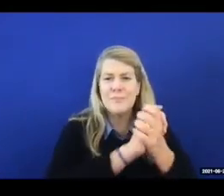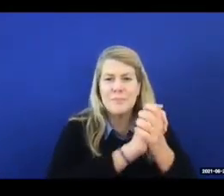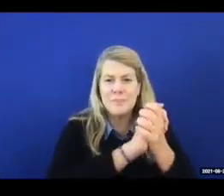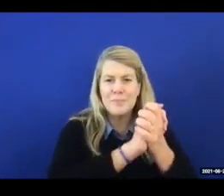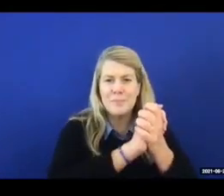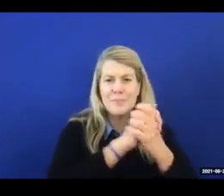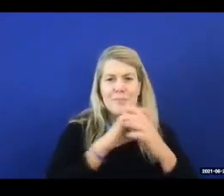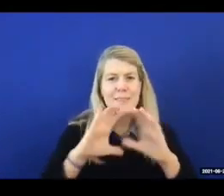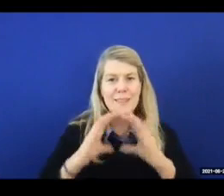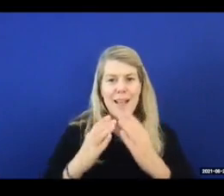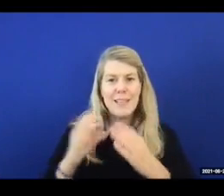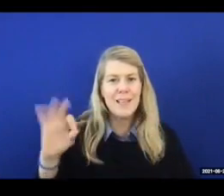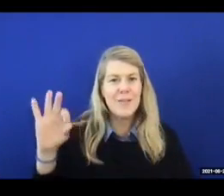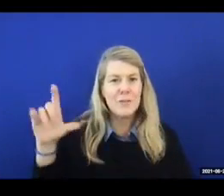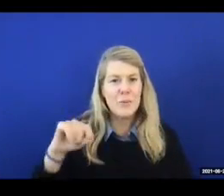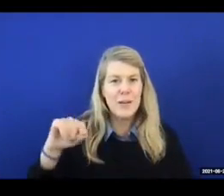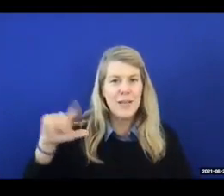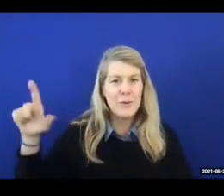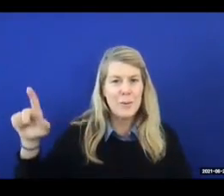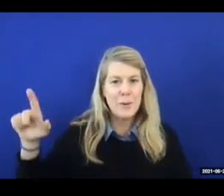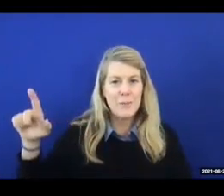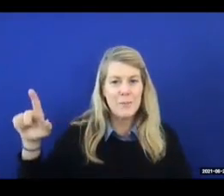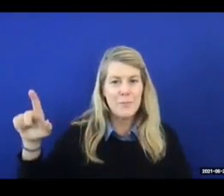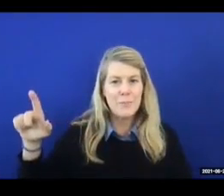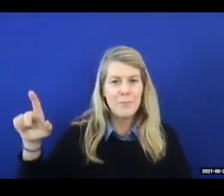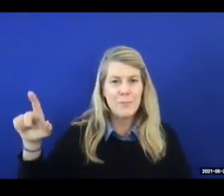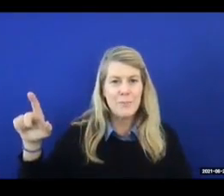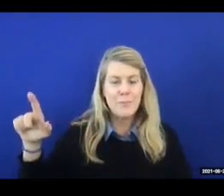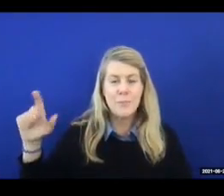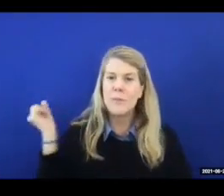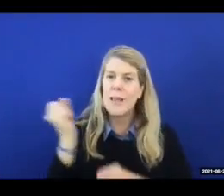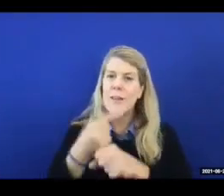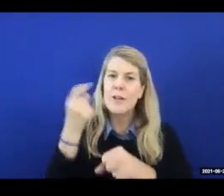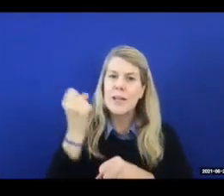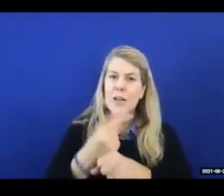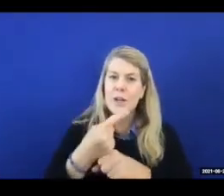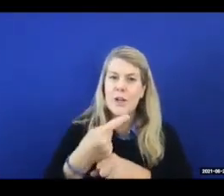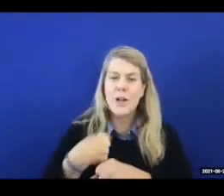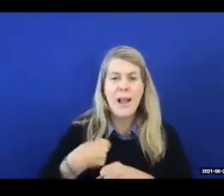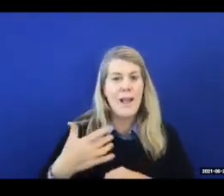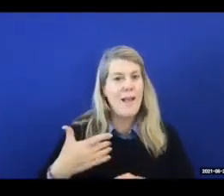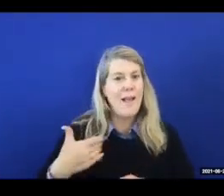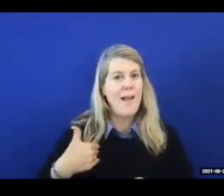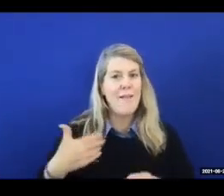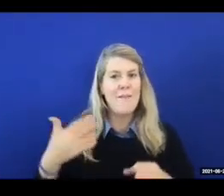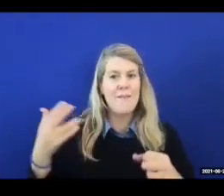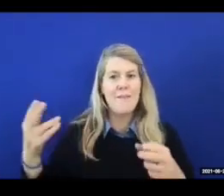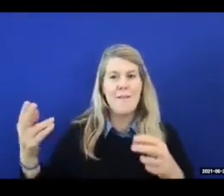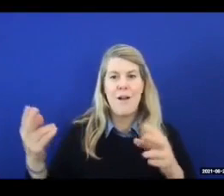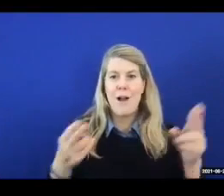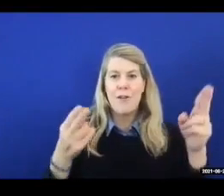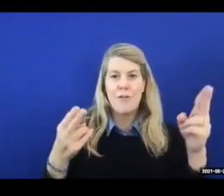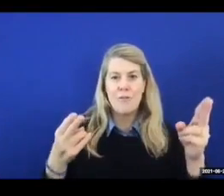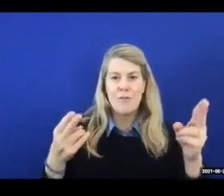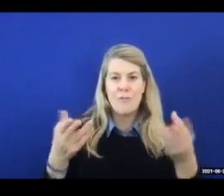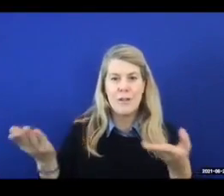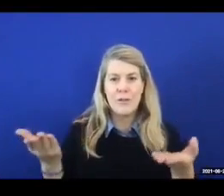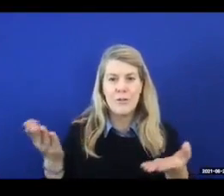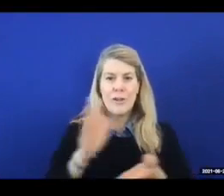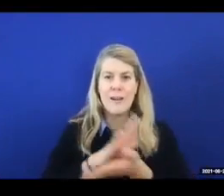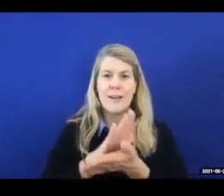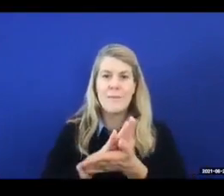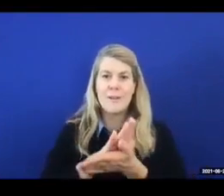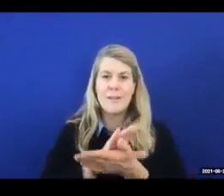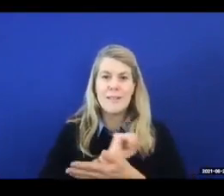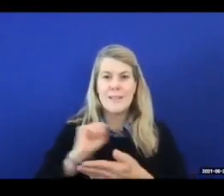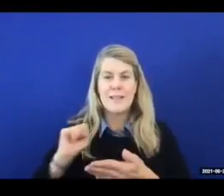Congratulations to the class of 2021. Every year, I have been honored as Academic Senate President to deliver